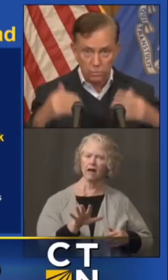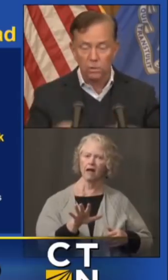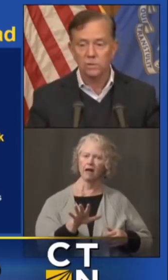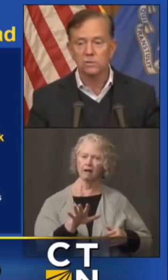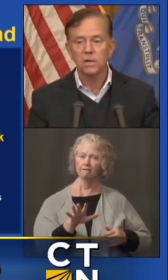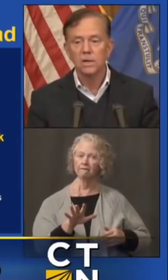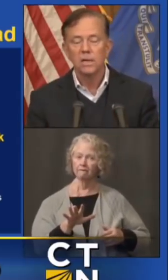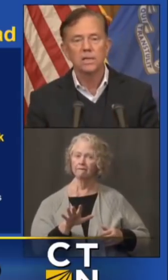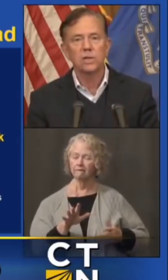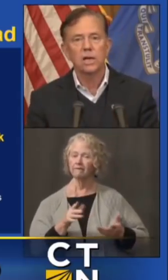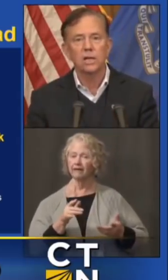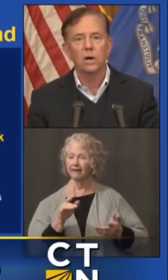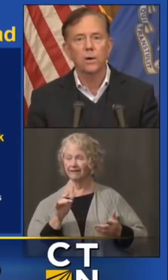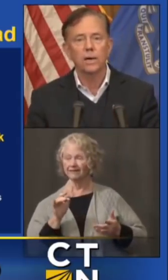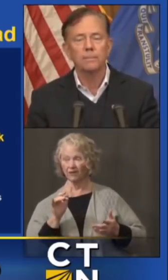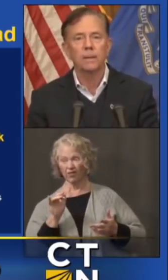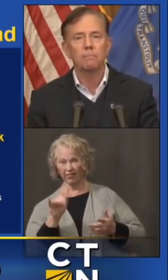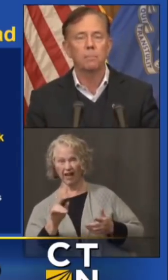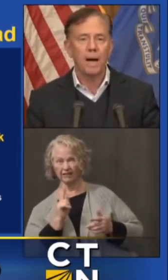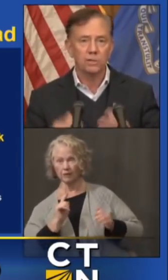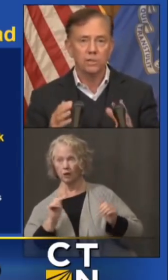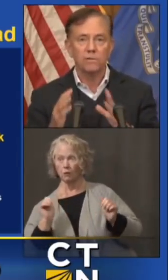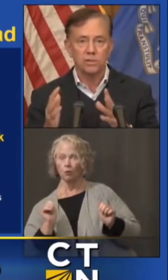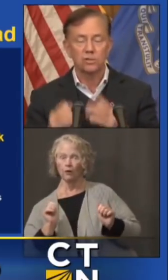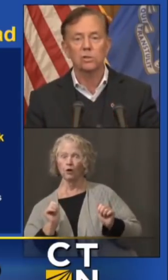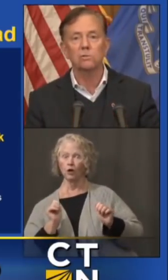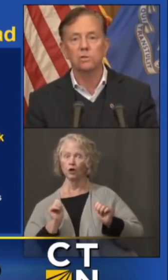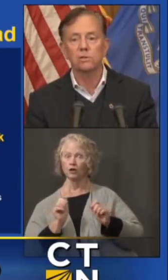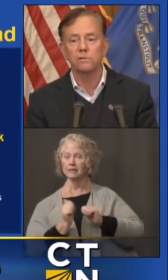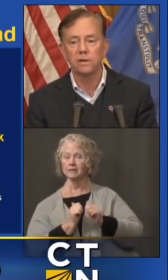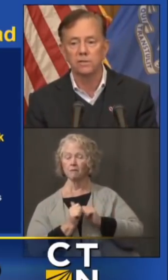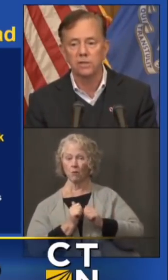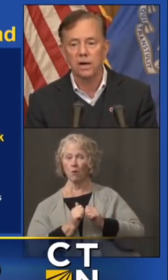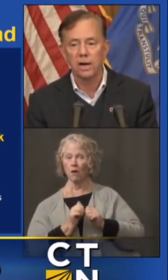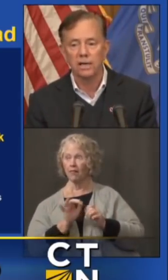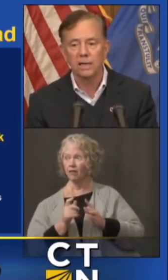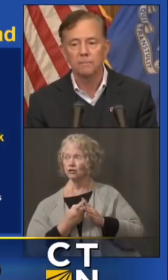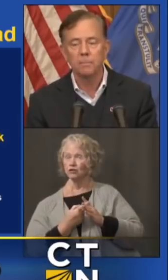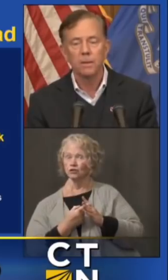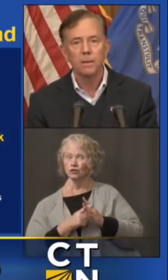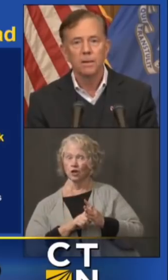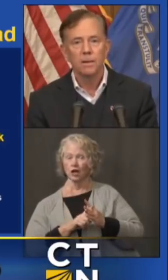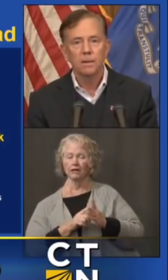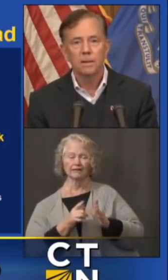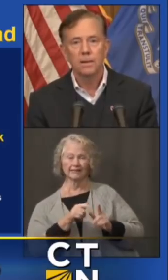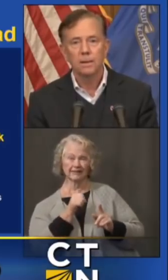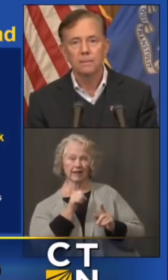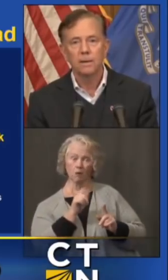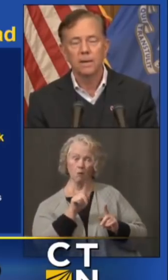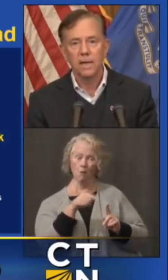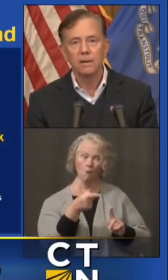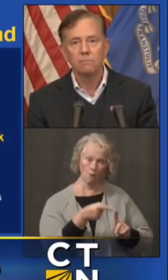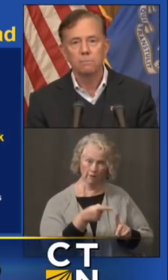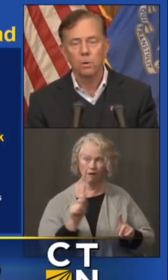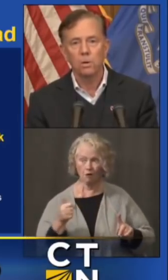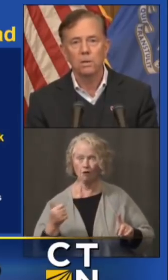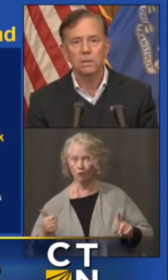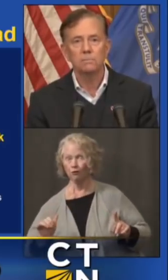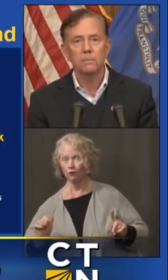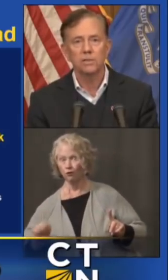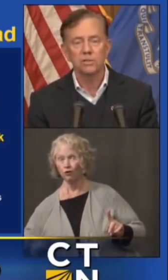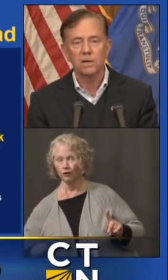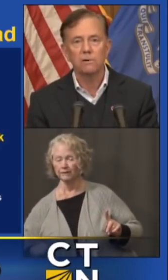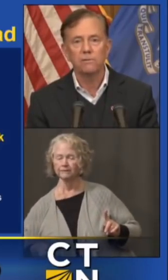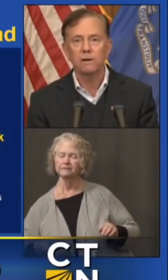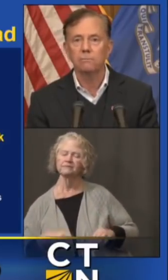winter sports that's getting going. I'm not positive it's exclusive to hockey. Again, Paul